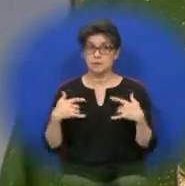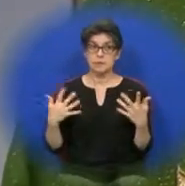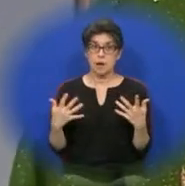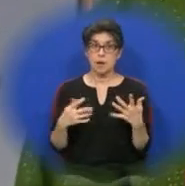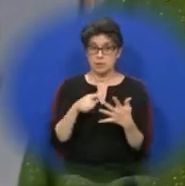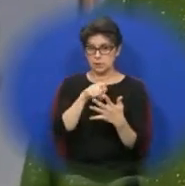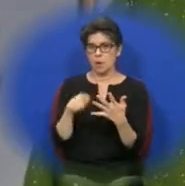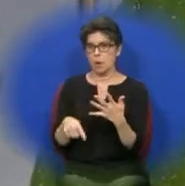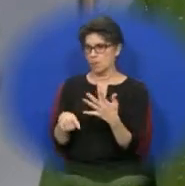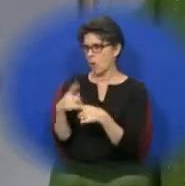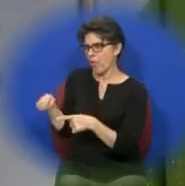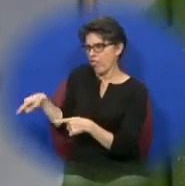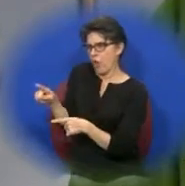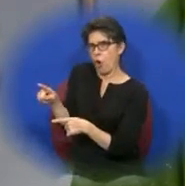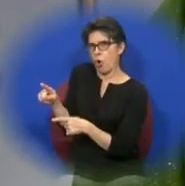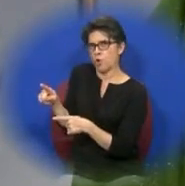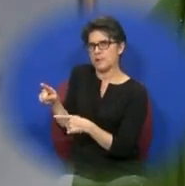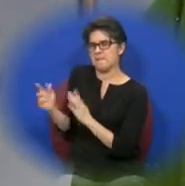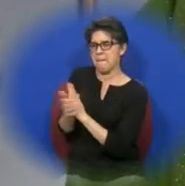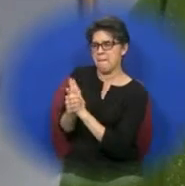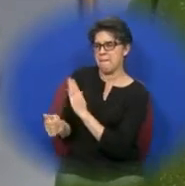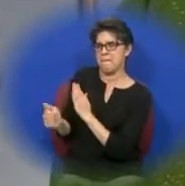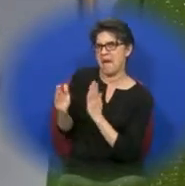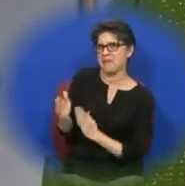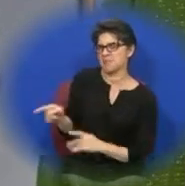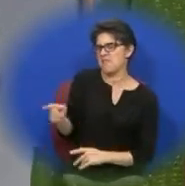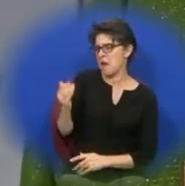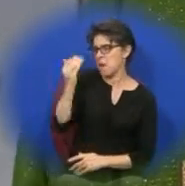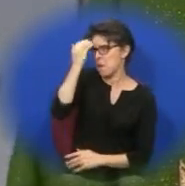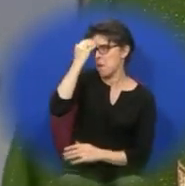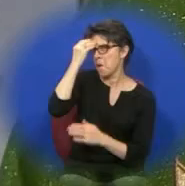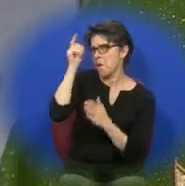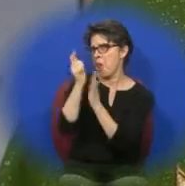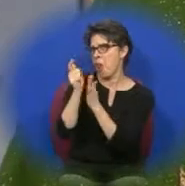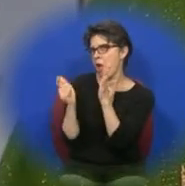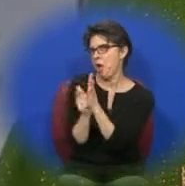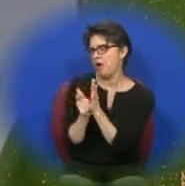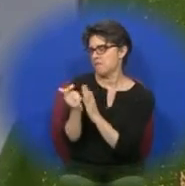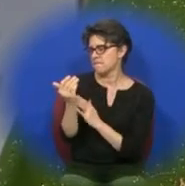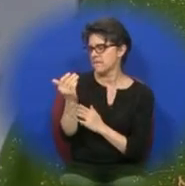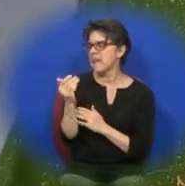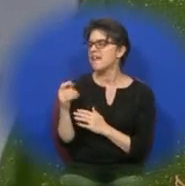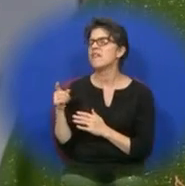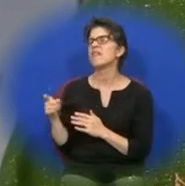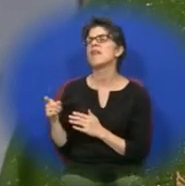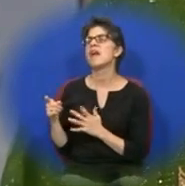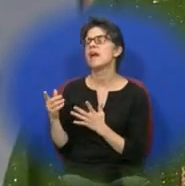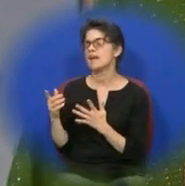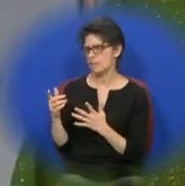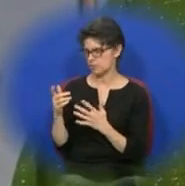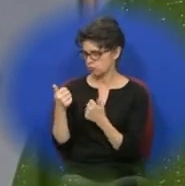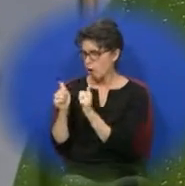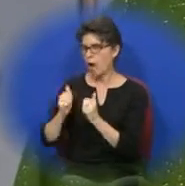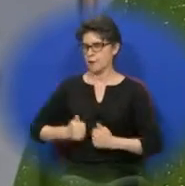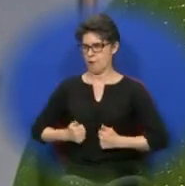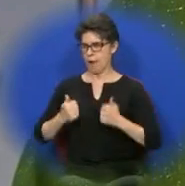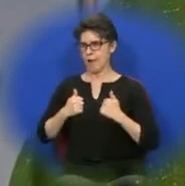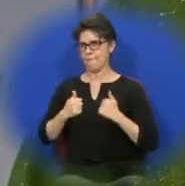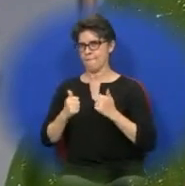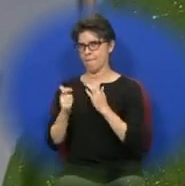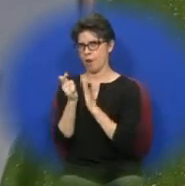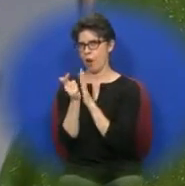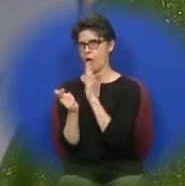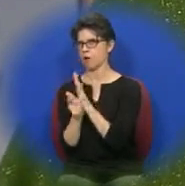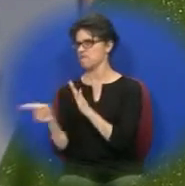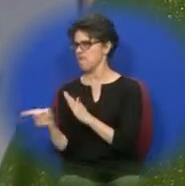these masters that certainly knew the letters of the law and strove not only for themselves to live it by the letter of the law, but